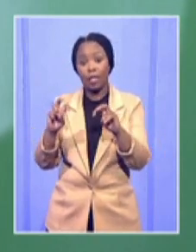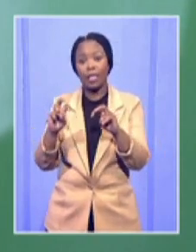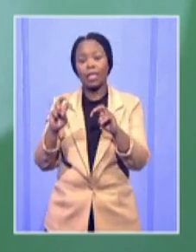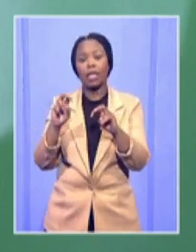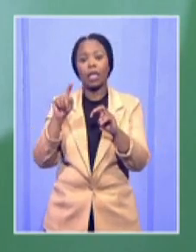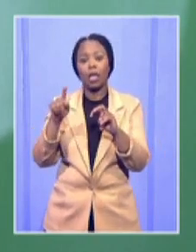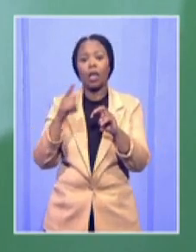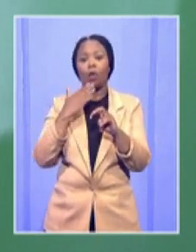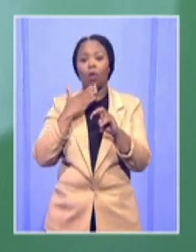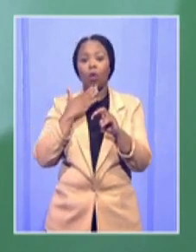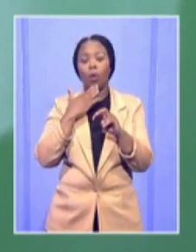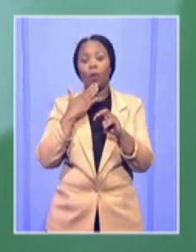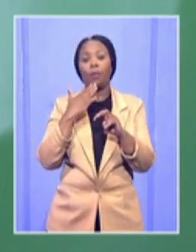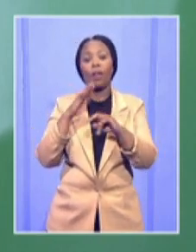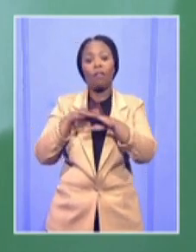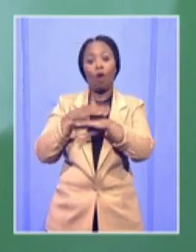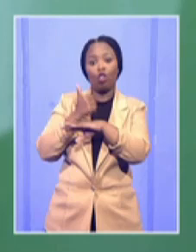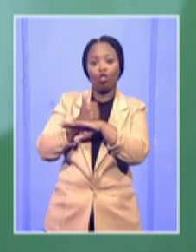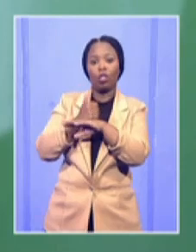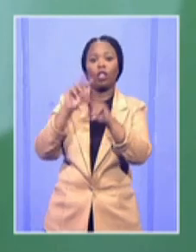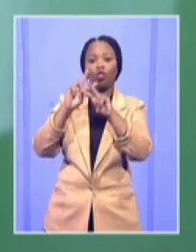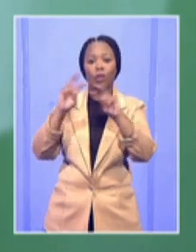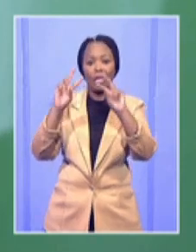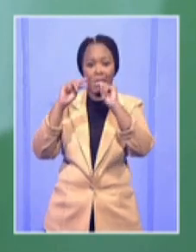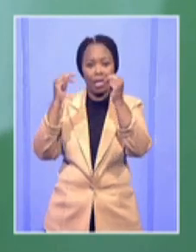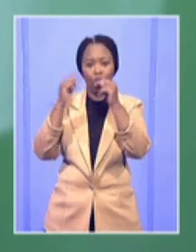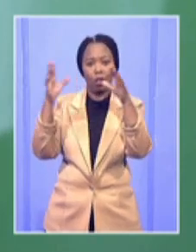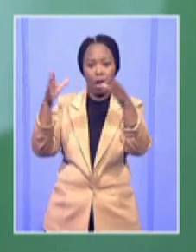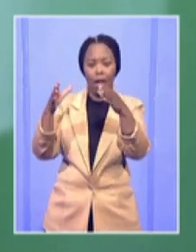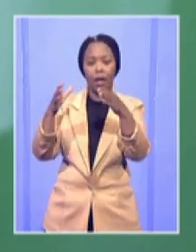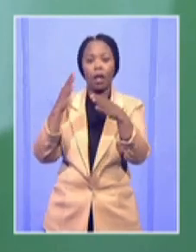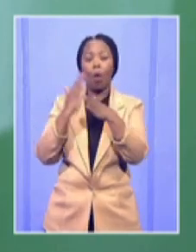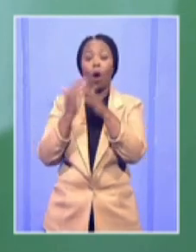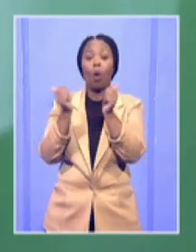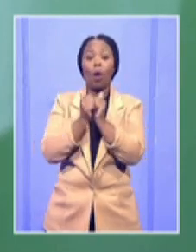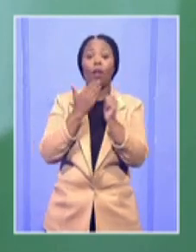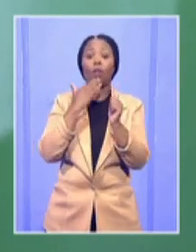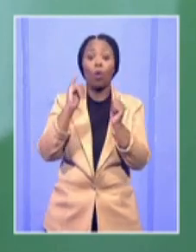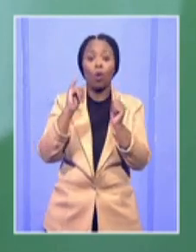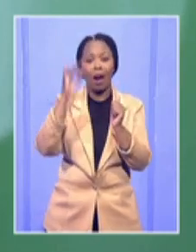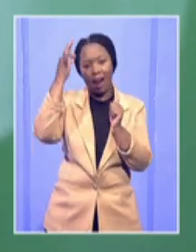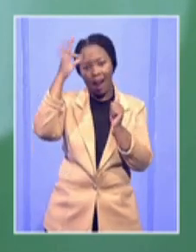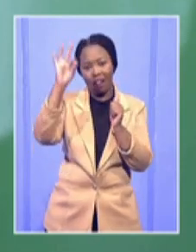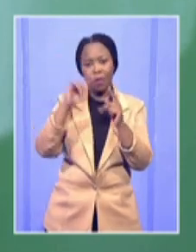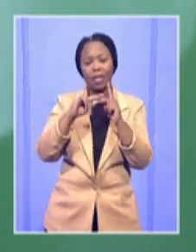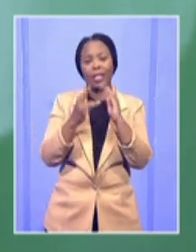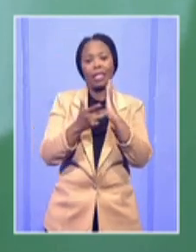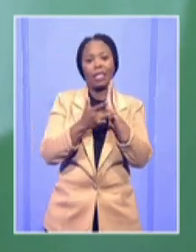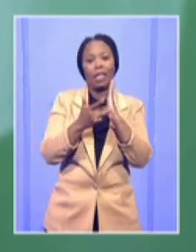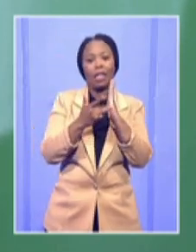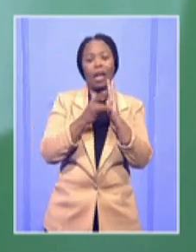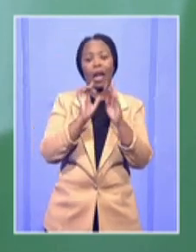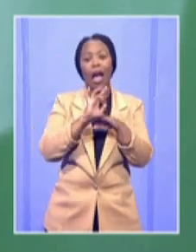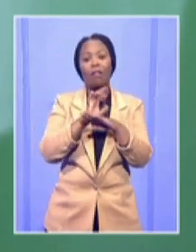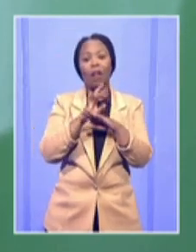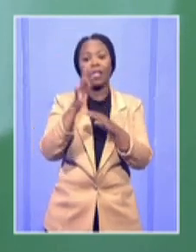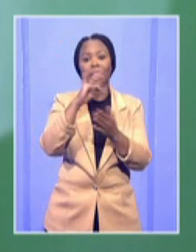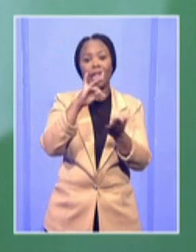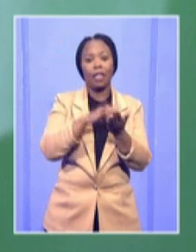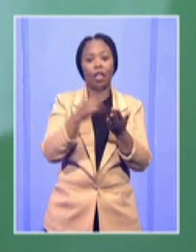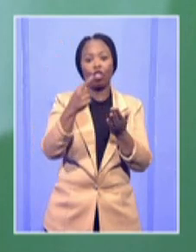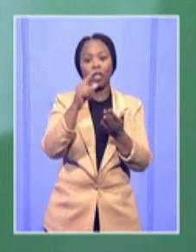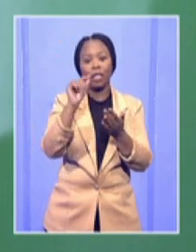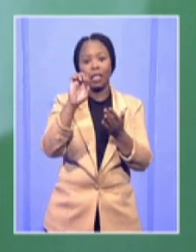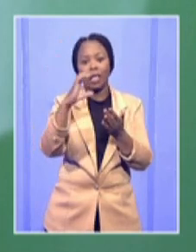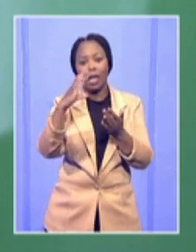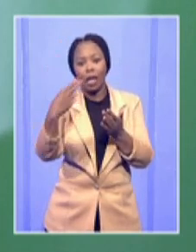National Research Foundation in partnership with Government Technical Advisor Center, GTEC, and the